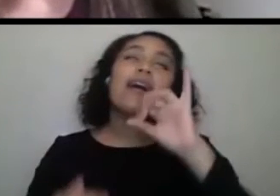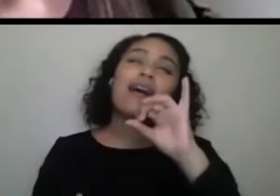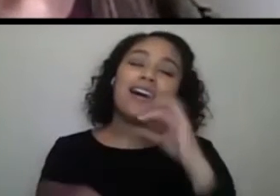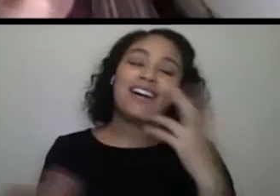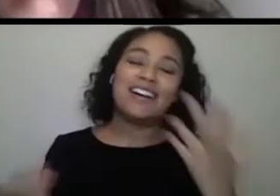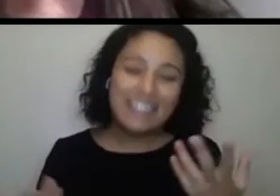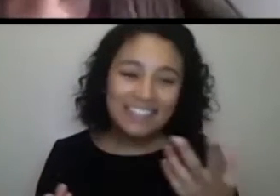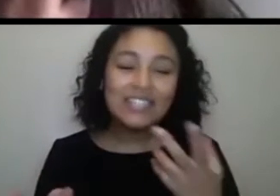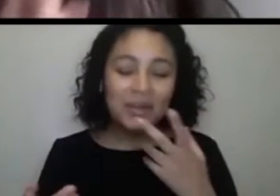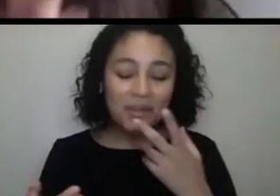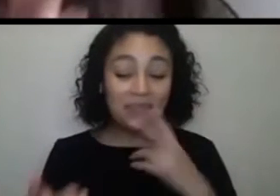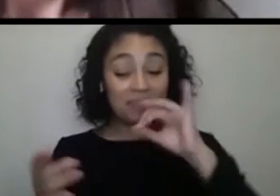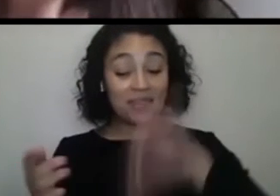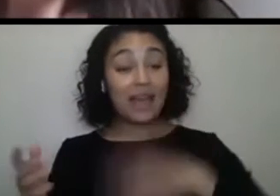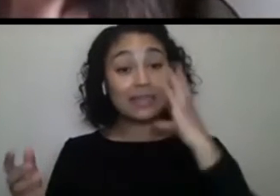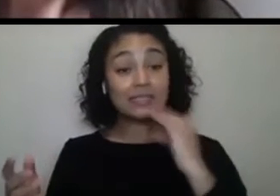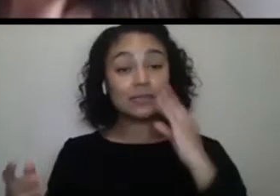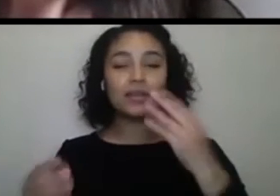something.